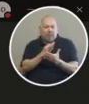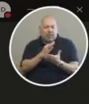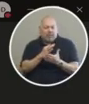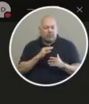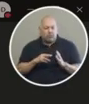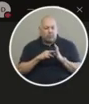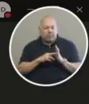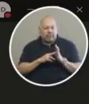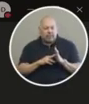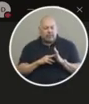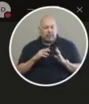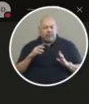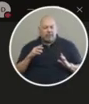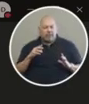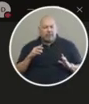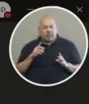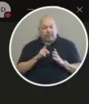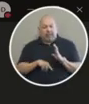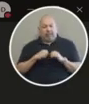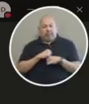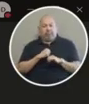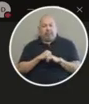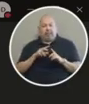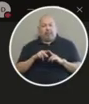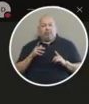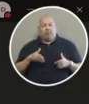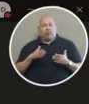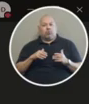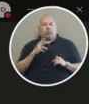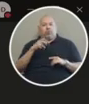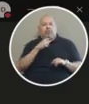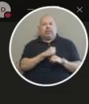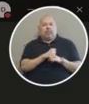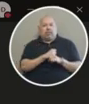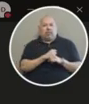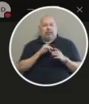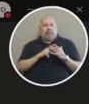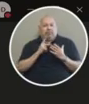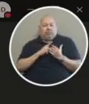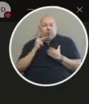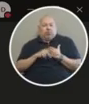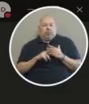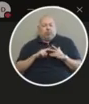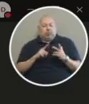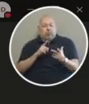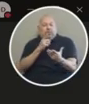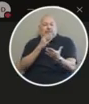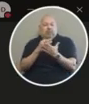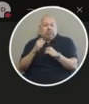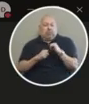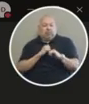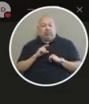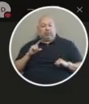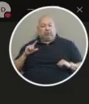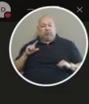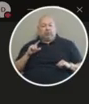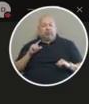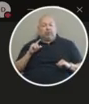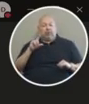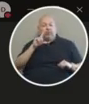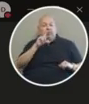by Representative Hernandez. And what that would do is basically we push those 3 years that have been programmed to fiscal years 21, 22,